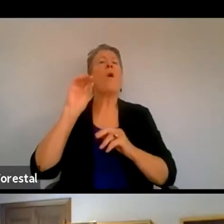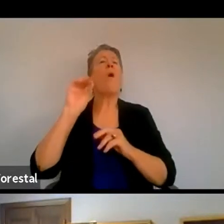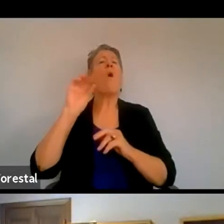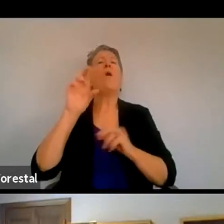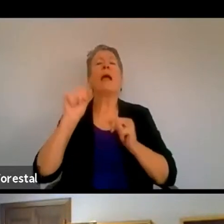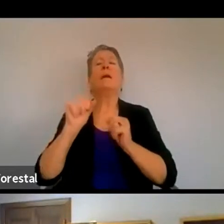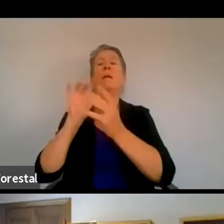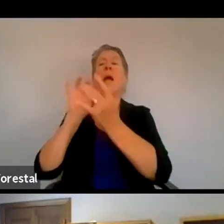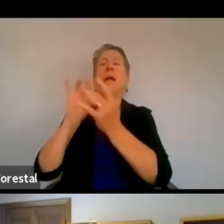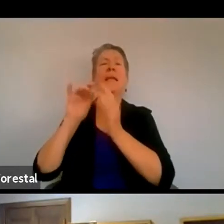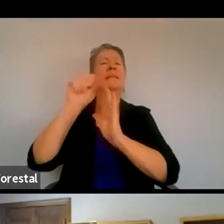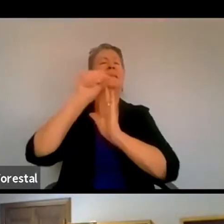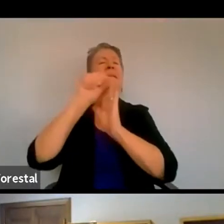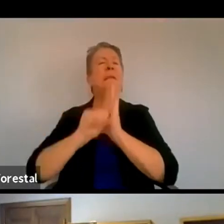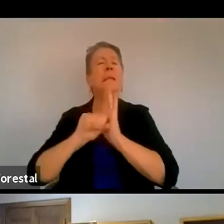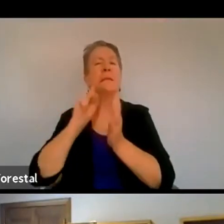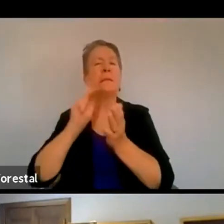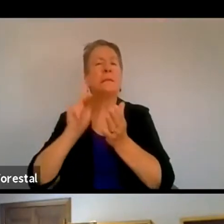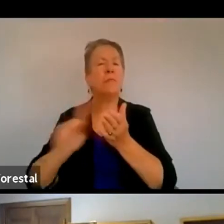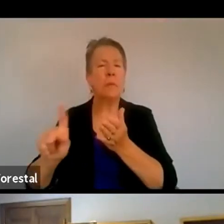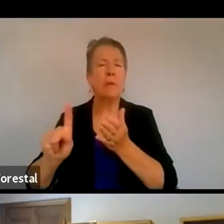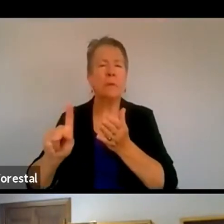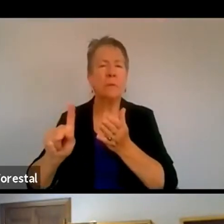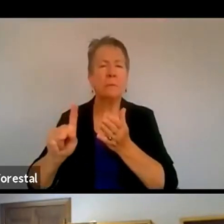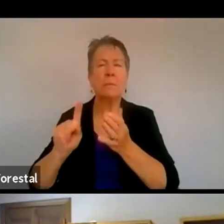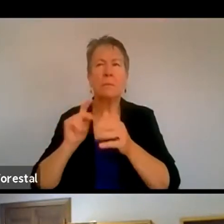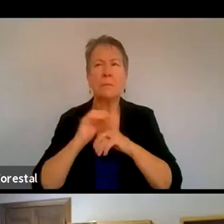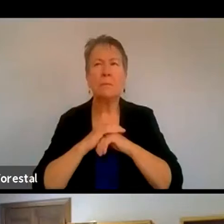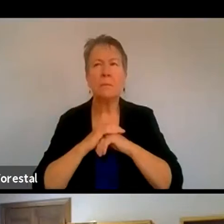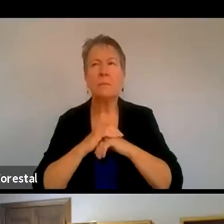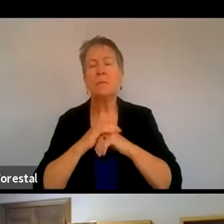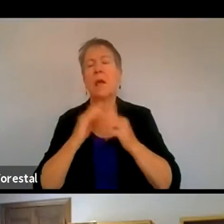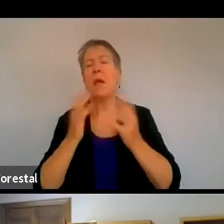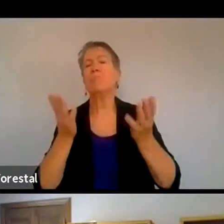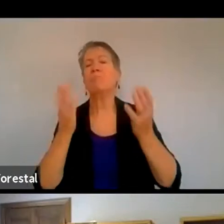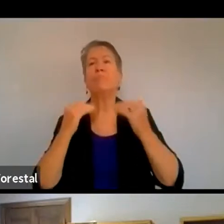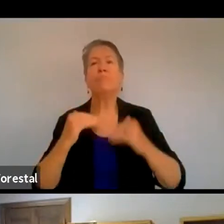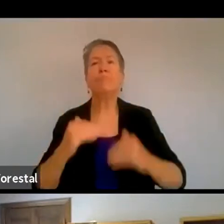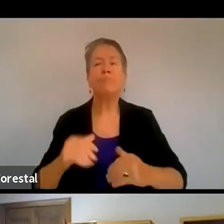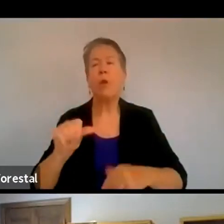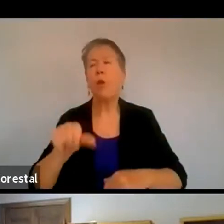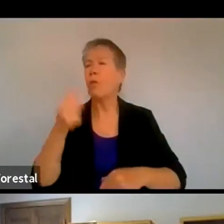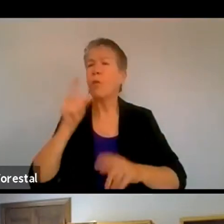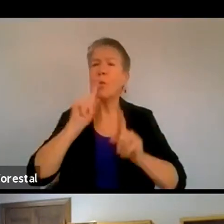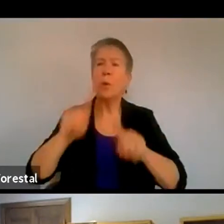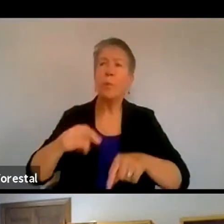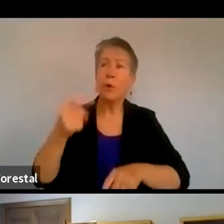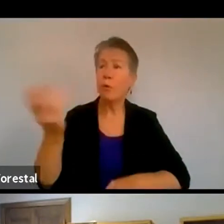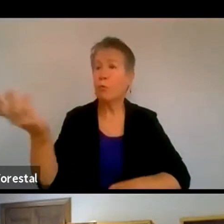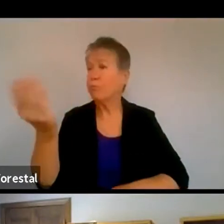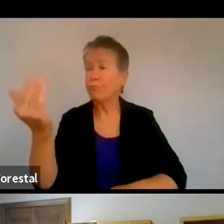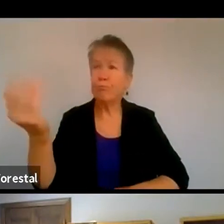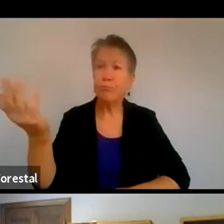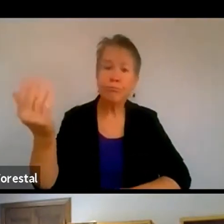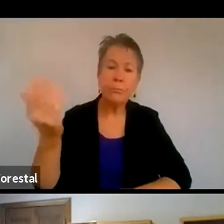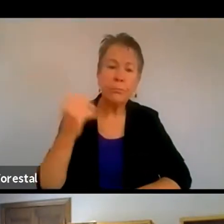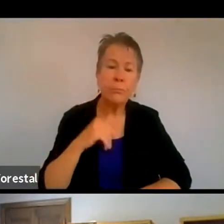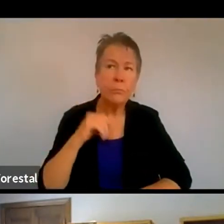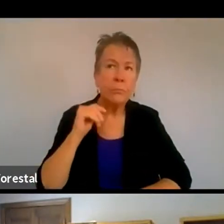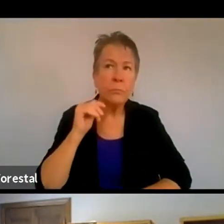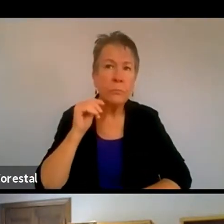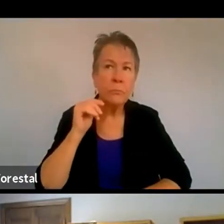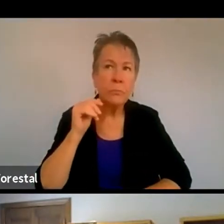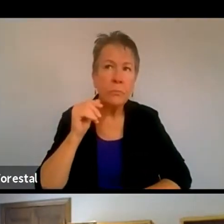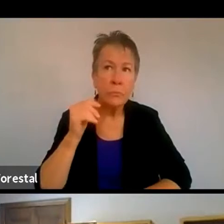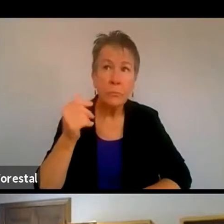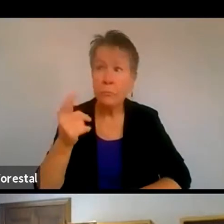we'll go Catherine Landergan. Hi, Catherine. Hey, Governor, how are you doing? I'm hanging in. How about you? Not